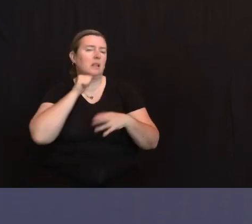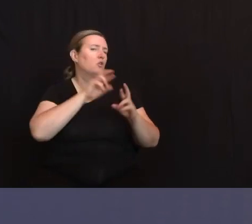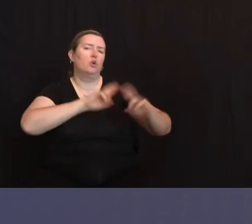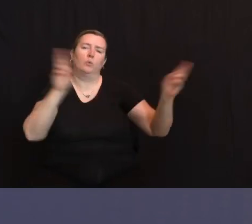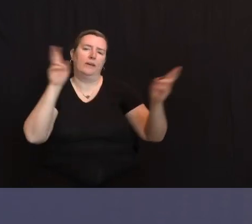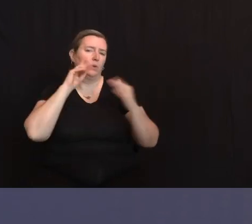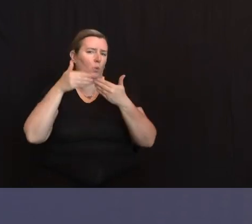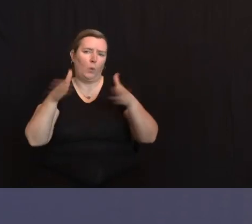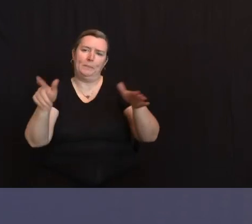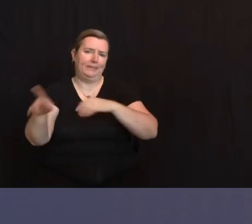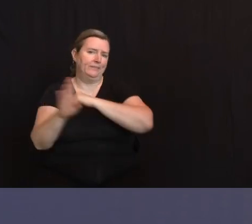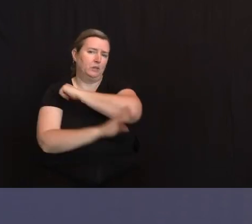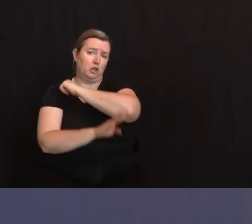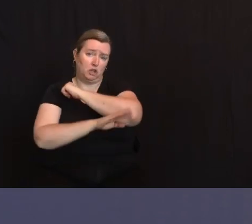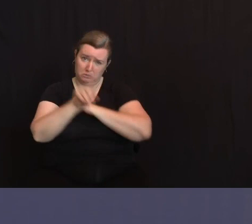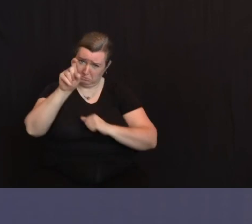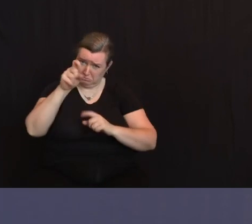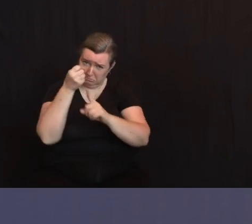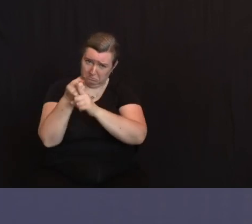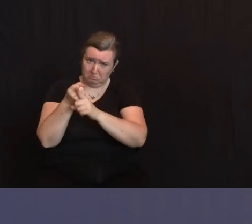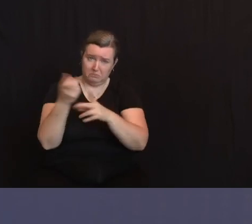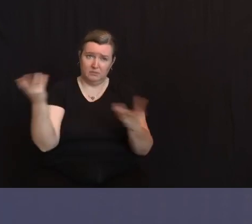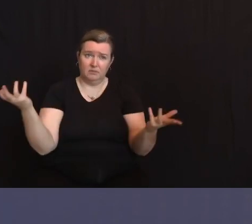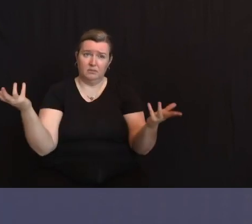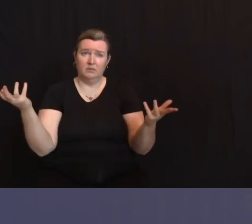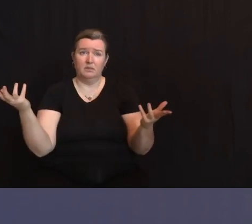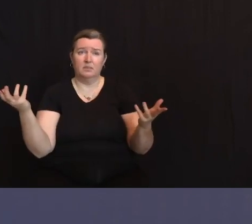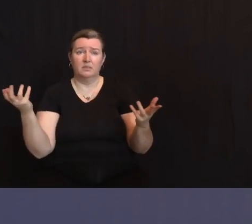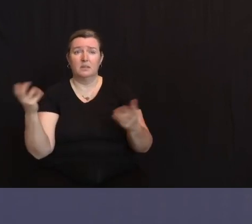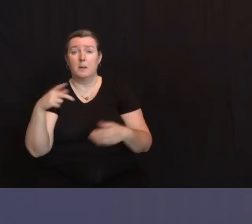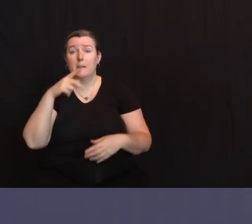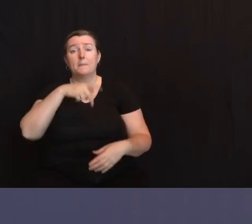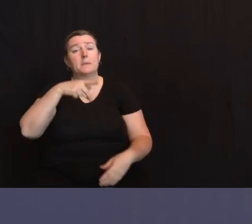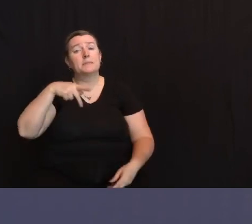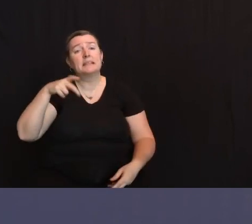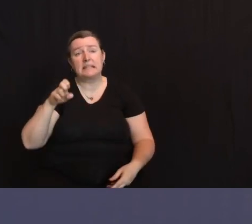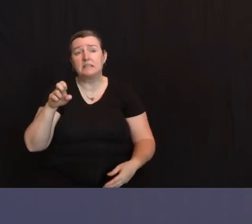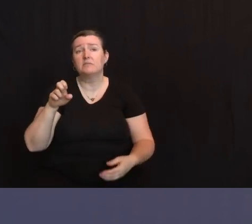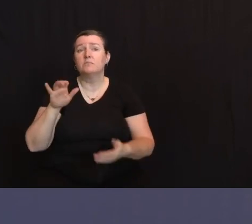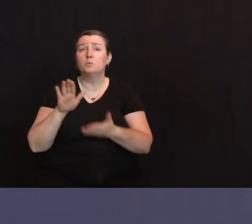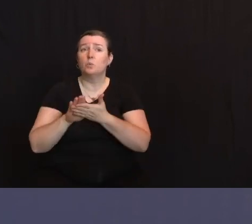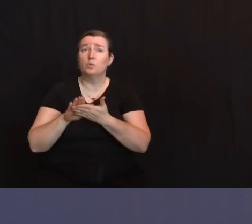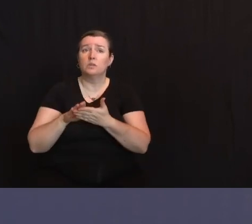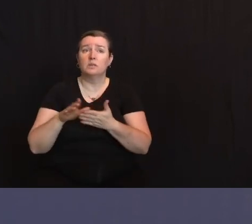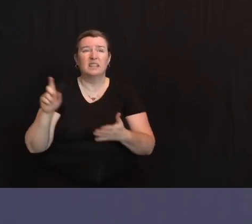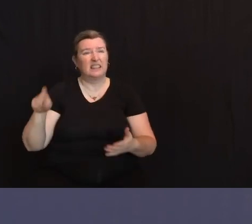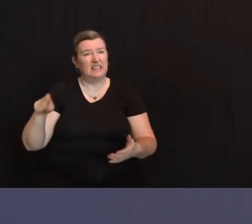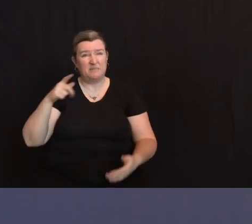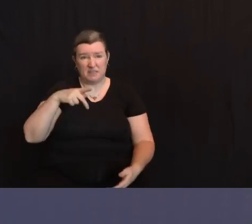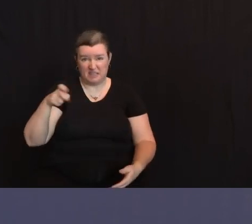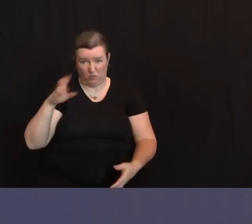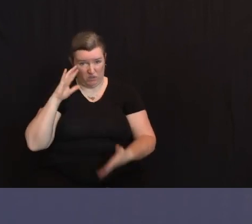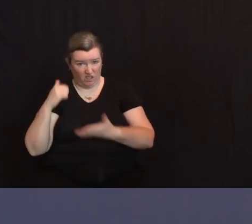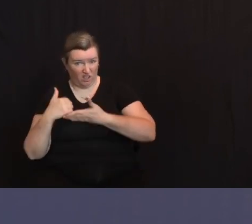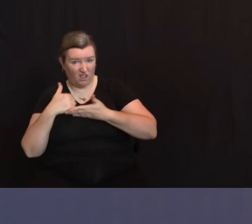with PPE, will the state be able to help districts get the equipment they need to reopen? Thanks.